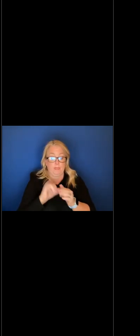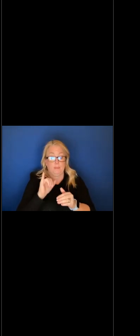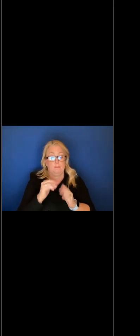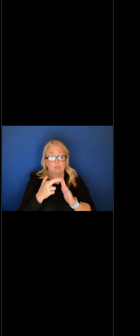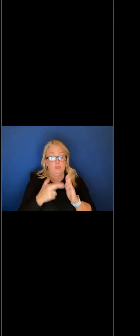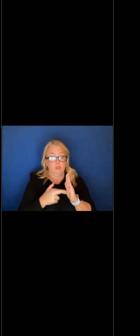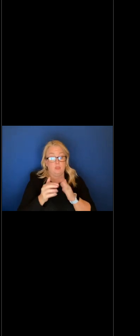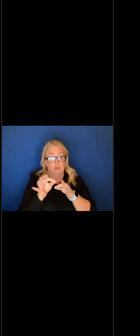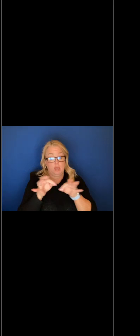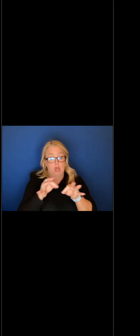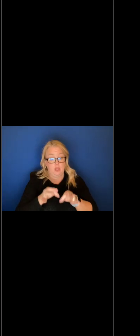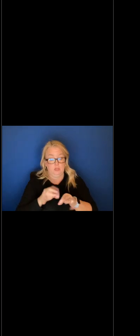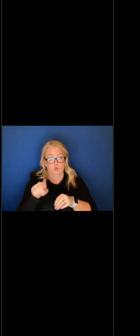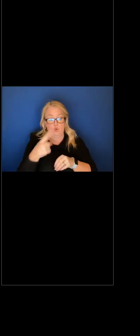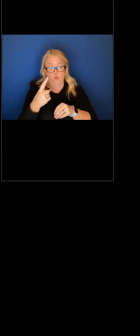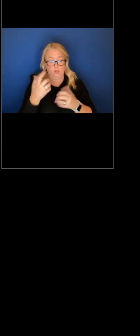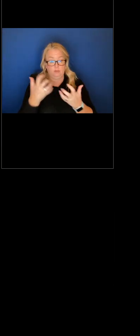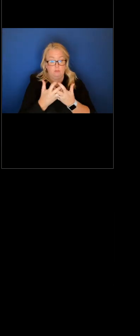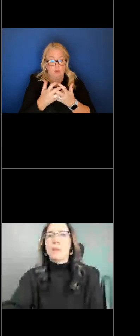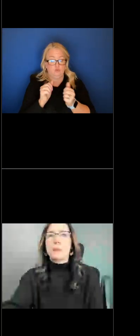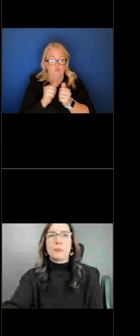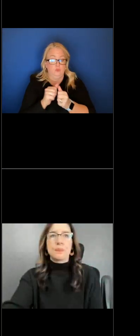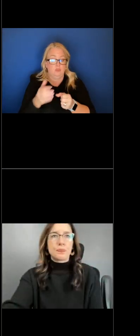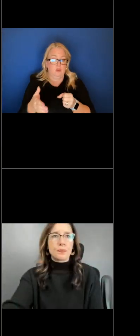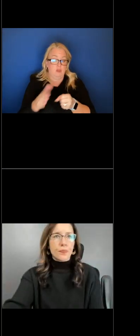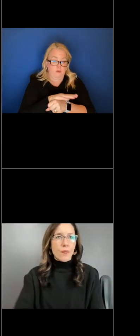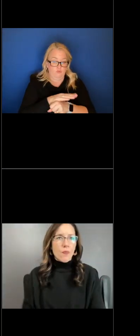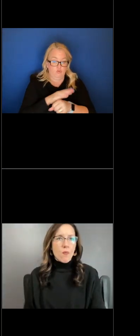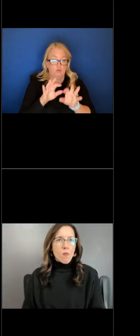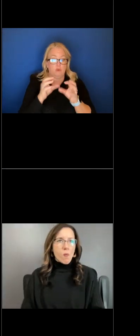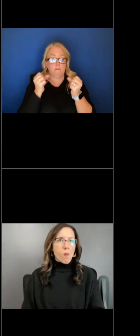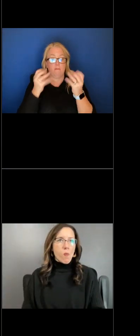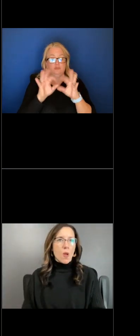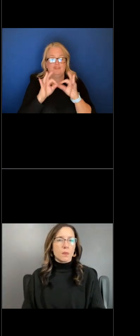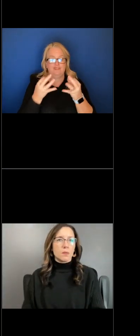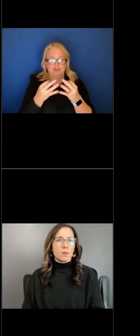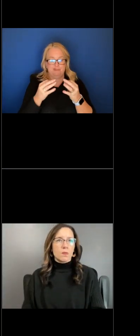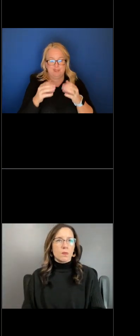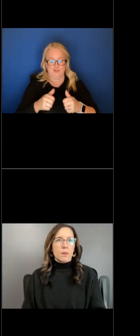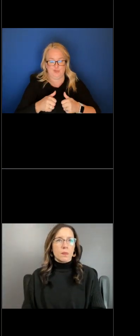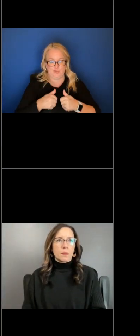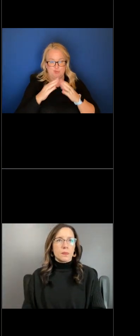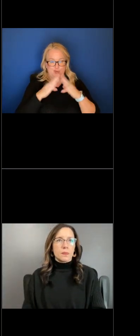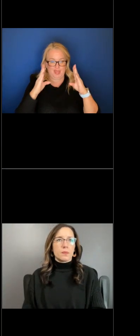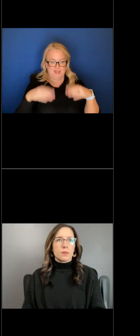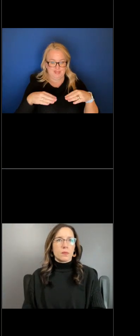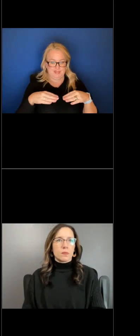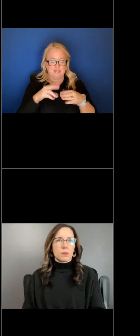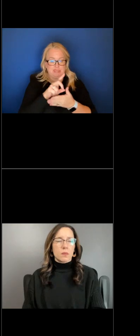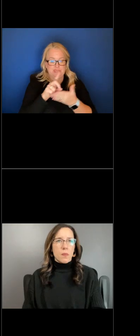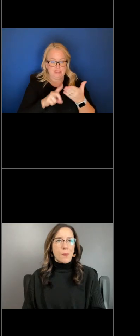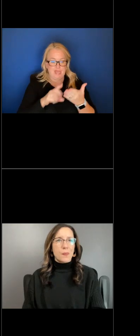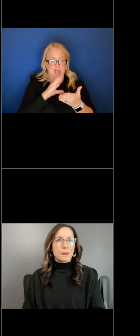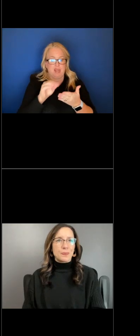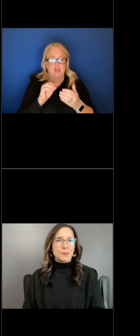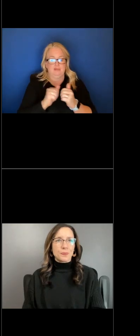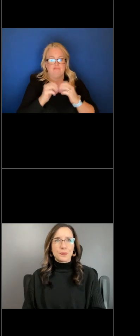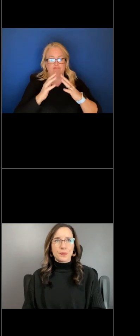guidelines only apply to covered multifamily dwellings designed